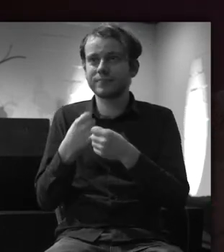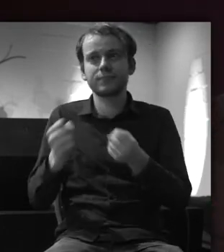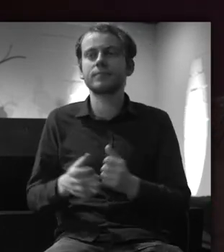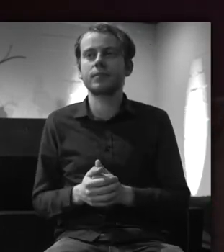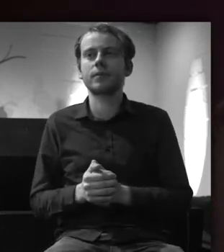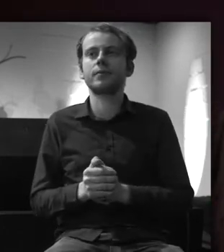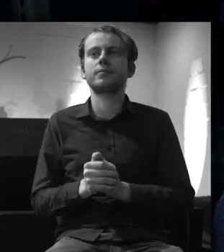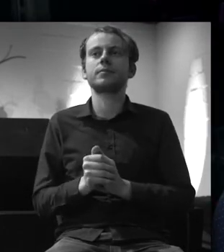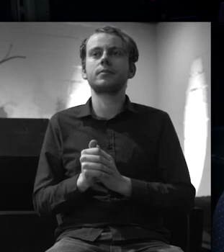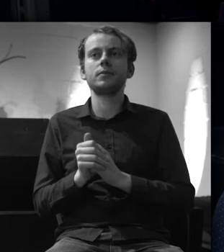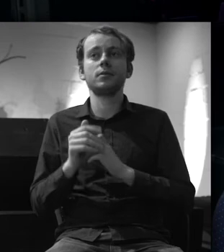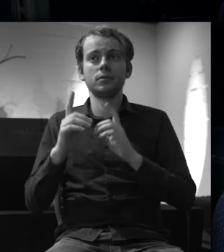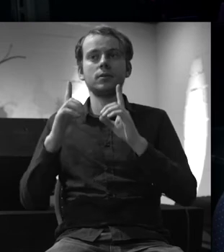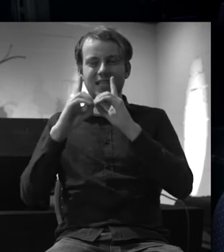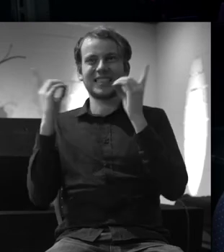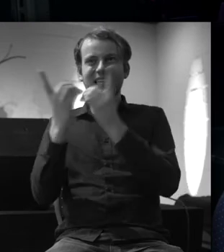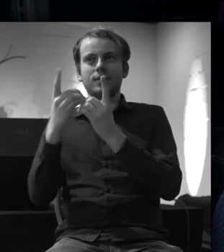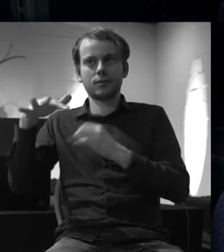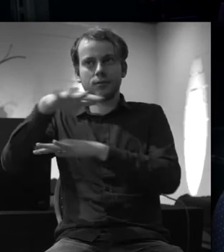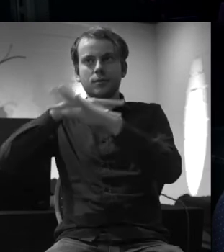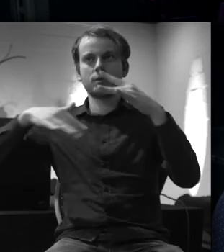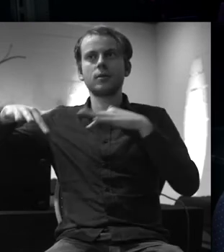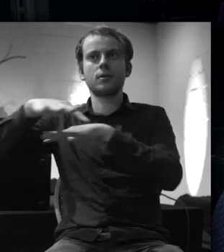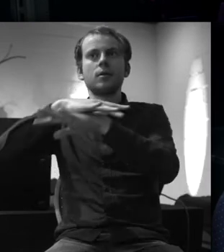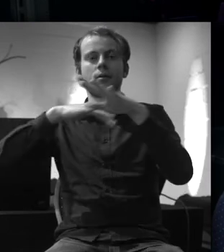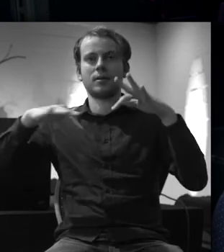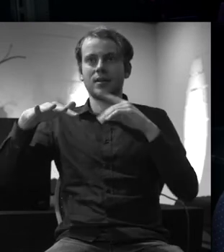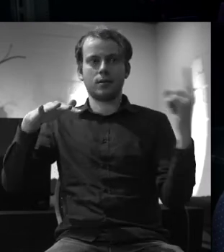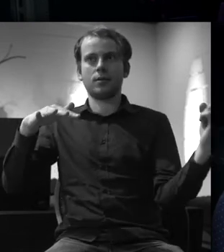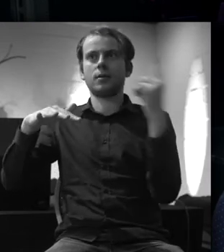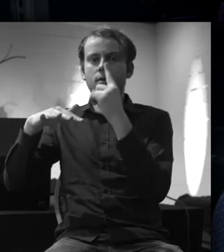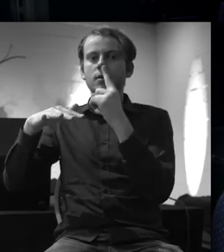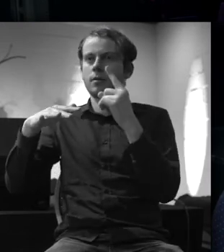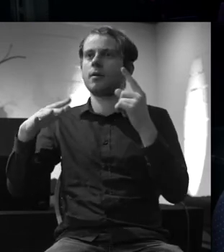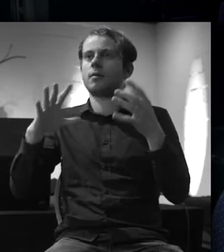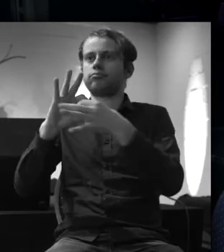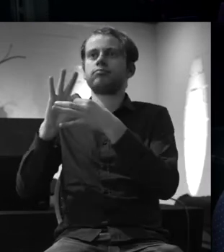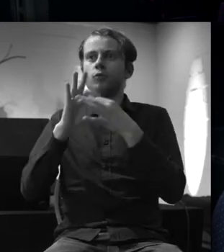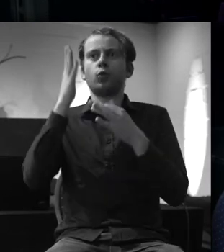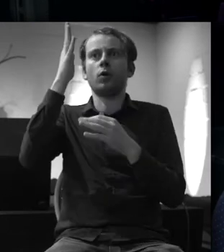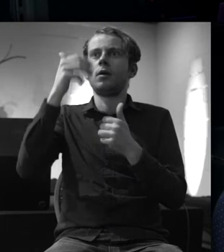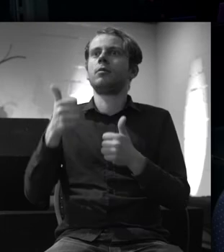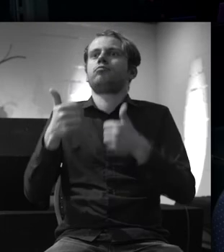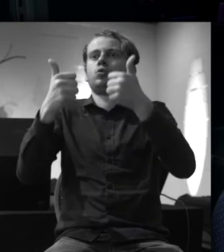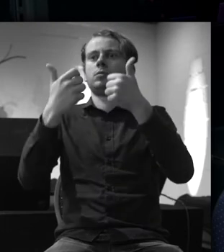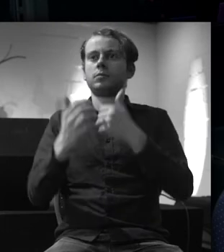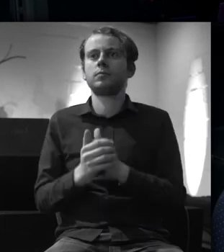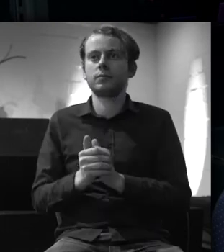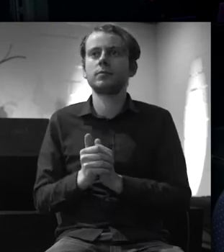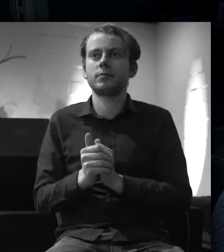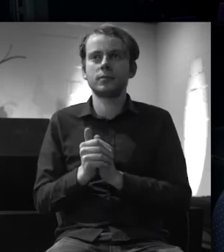the future. And now Sayed, after 4 months of working with us, he's not with us anymore, and he turned back to his hometown in